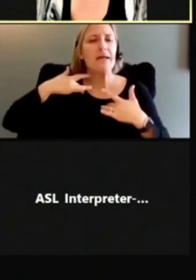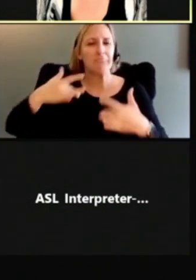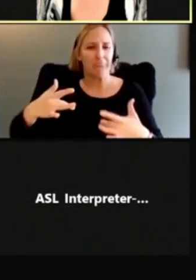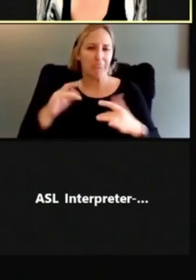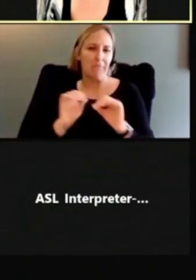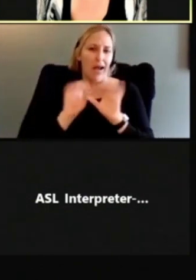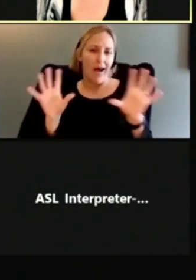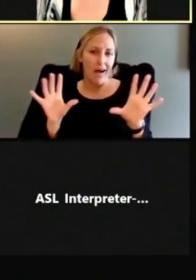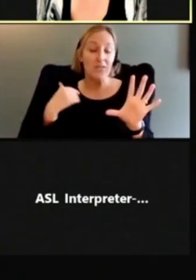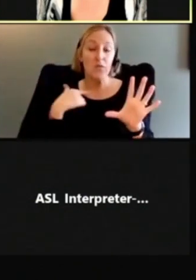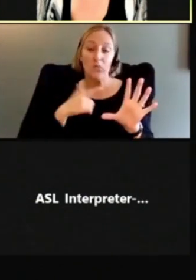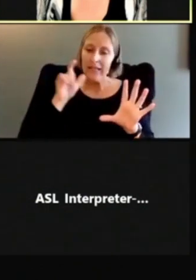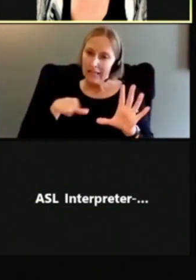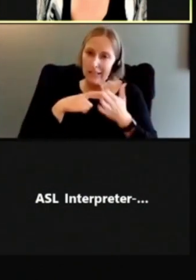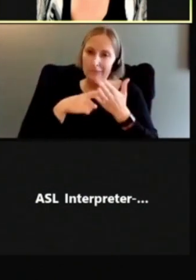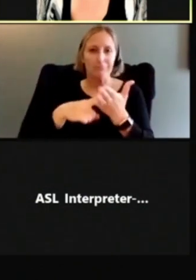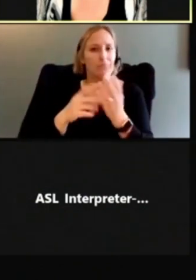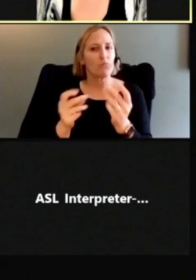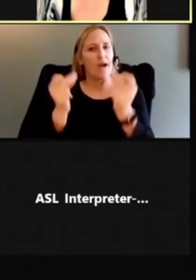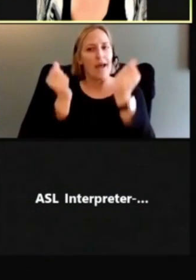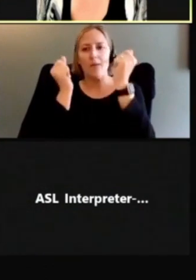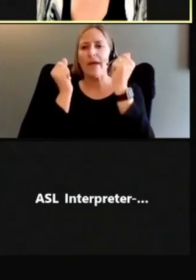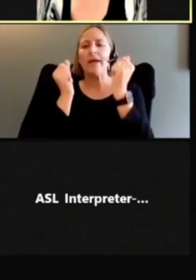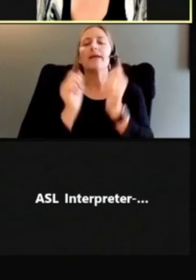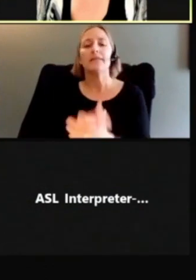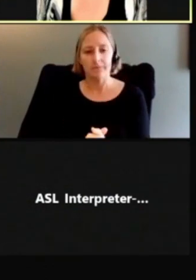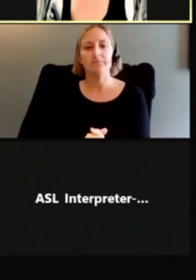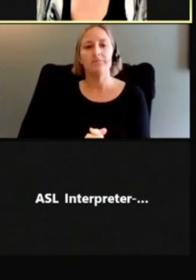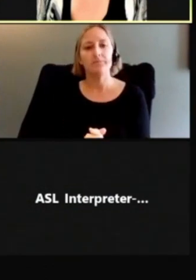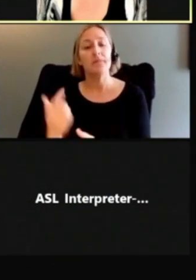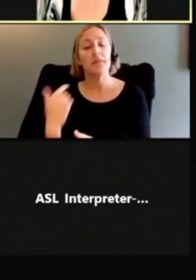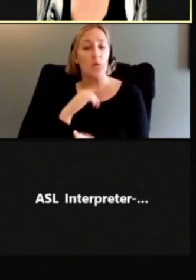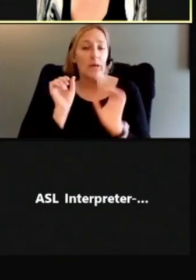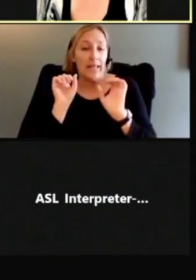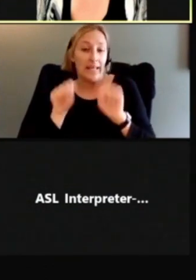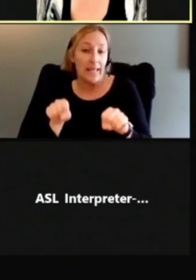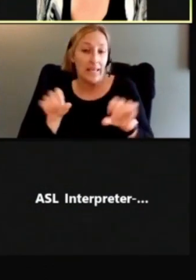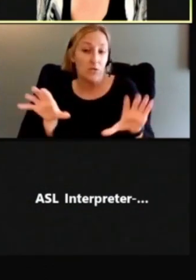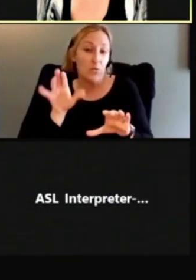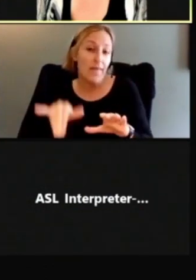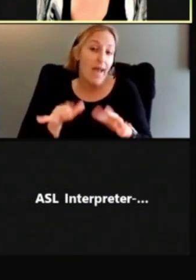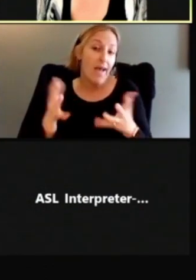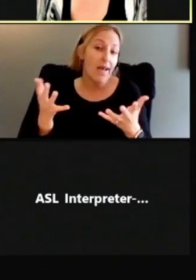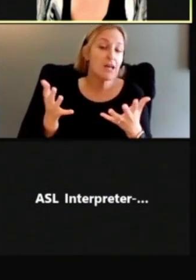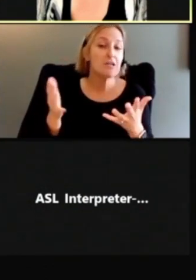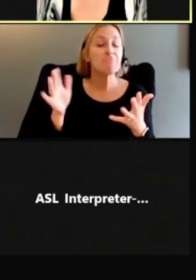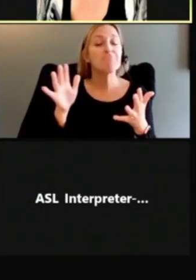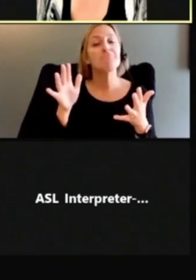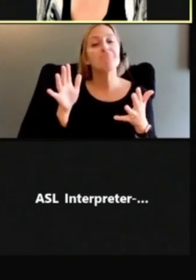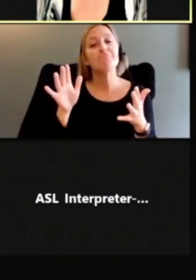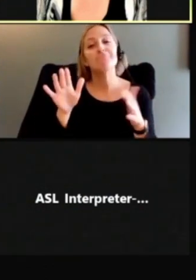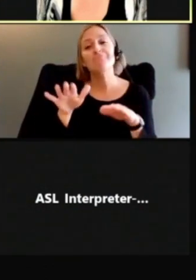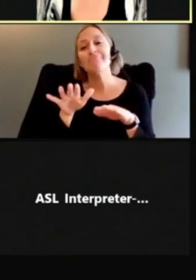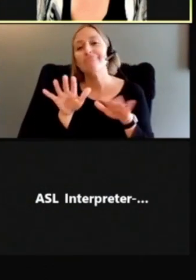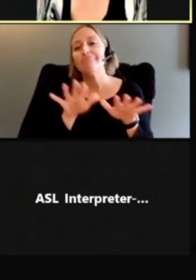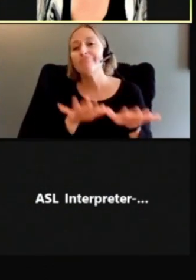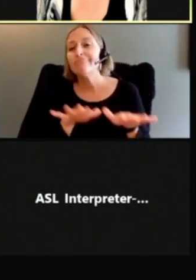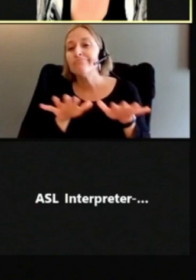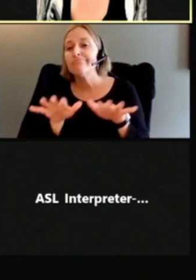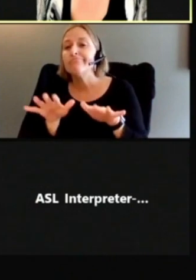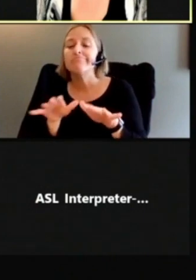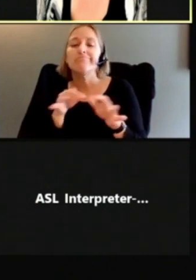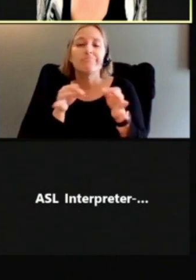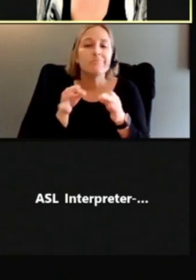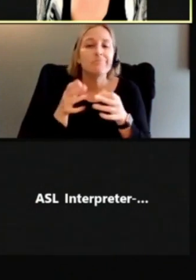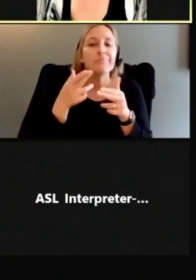to address it right away. And you can do it casually and create a short list of what they'll learn and why it's